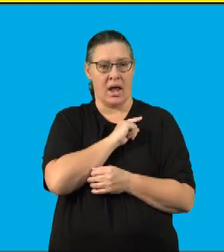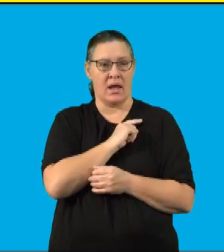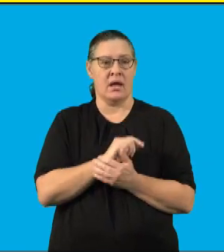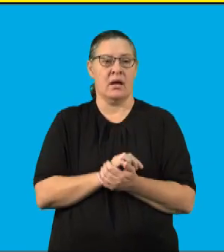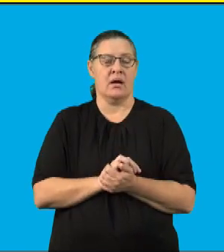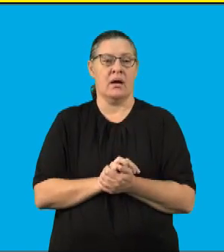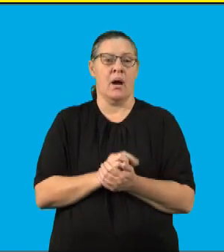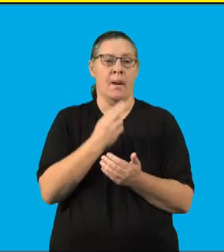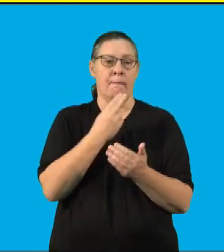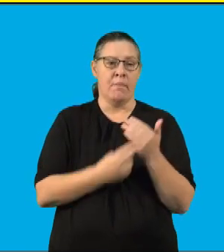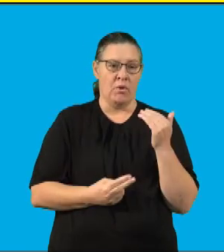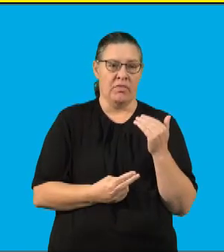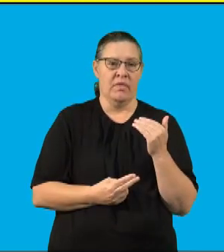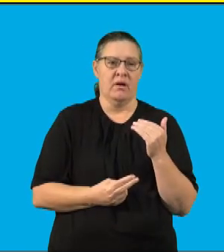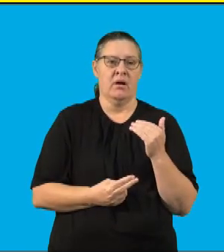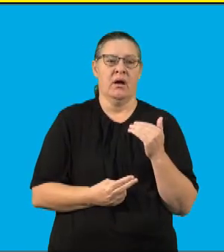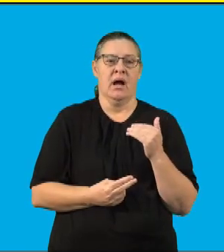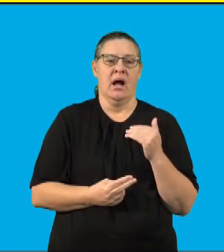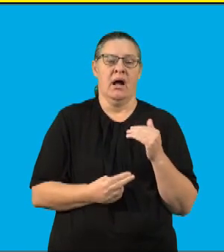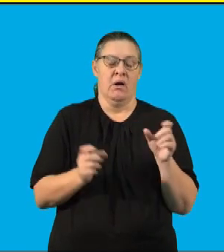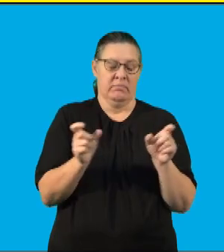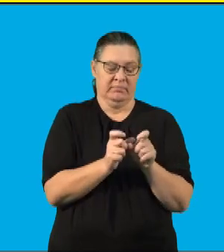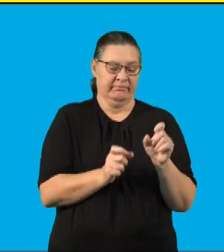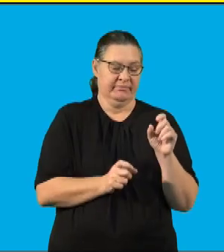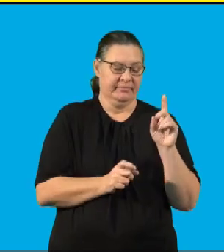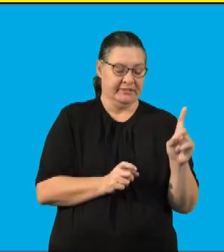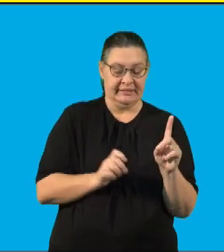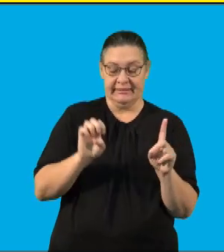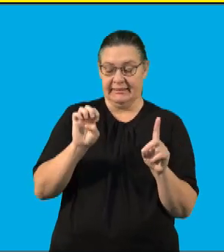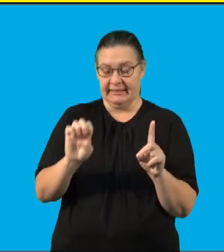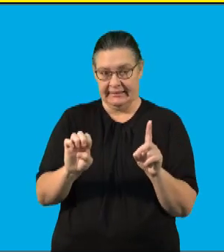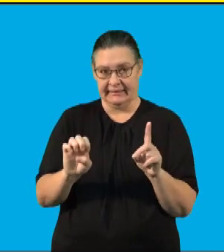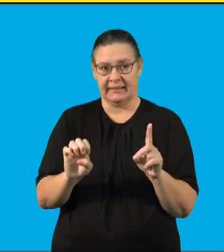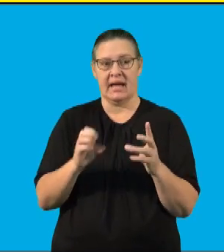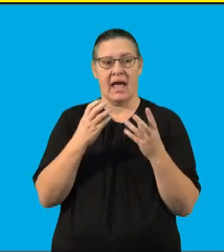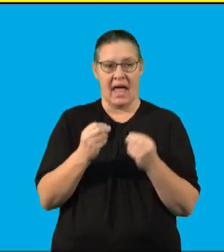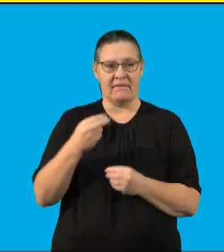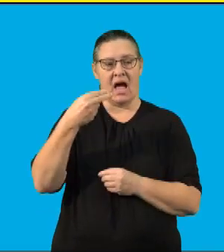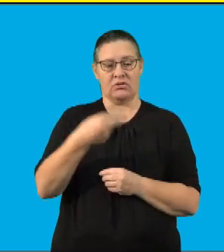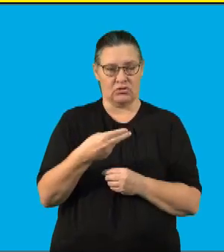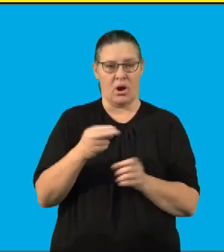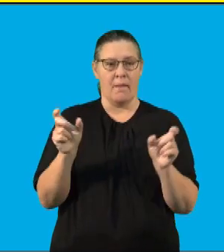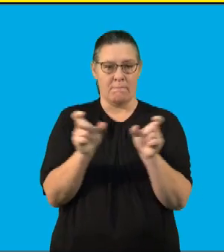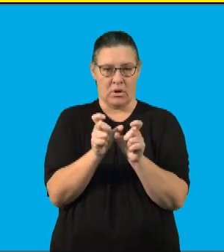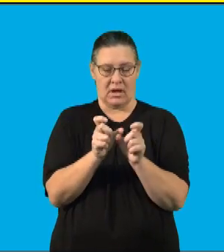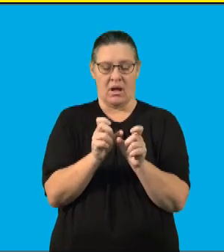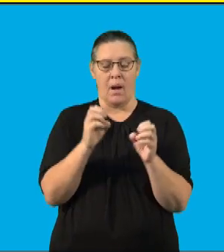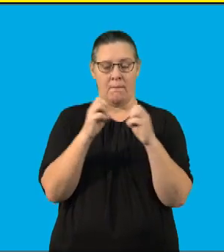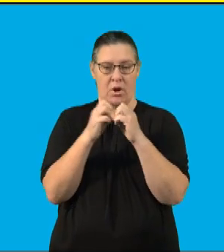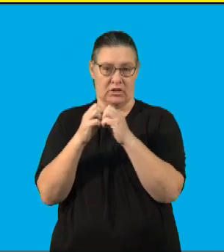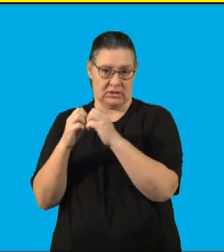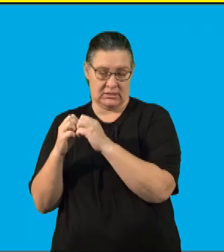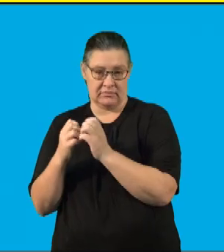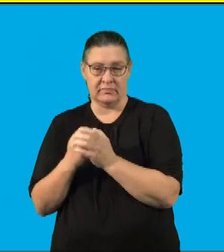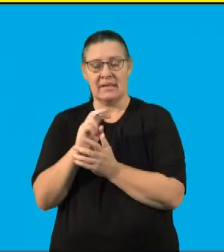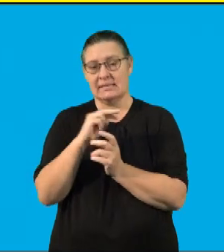than, D is lower than E, because both compounds D and E have hydrogen bonding between